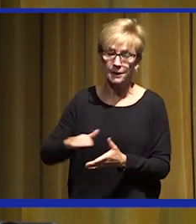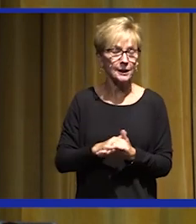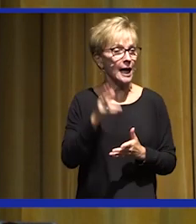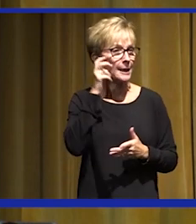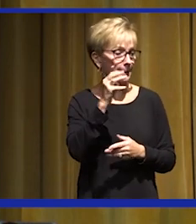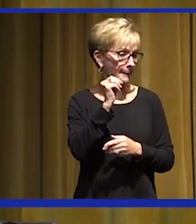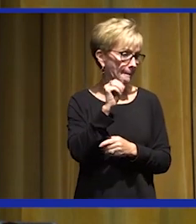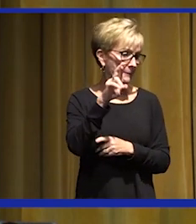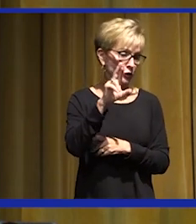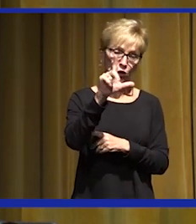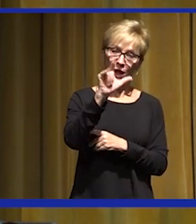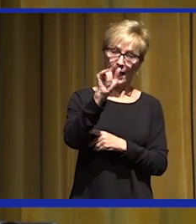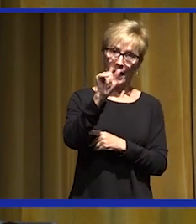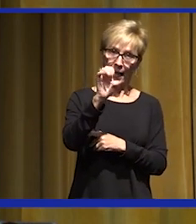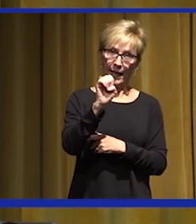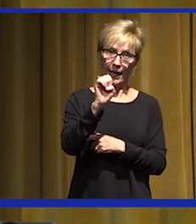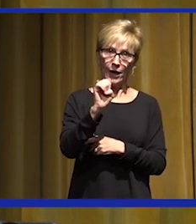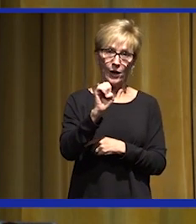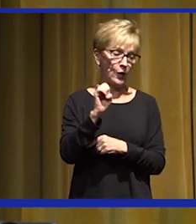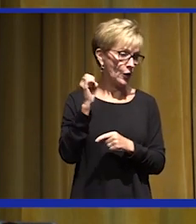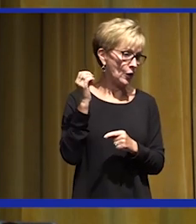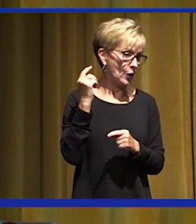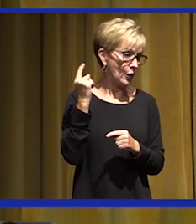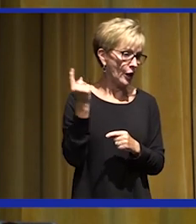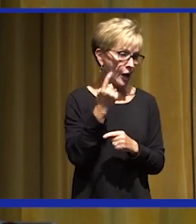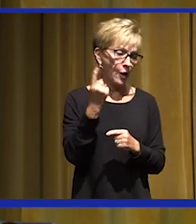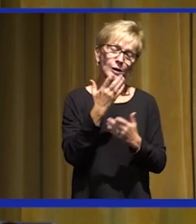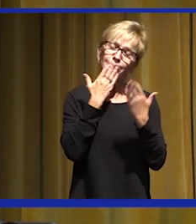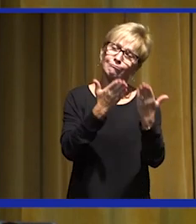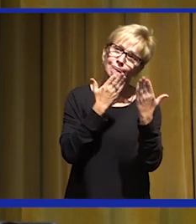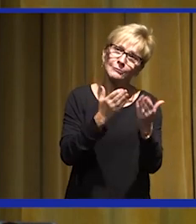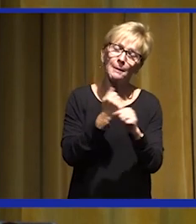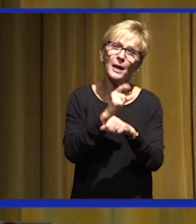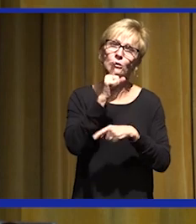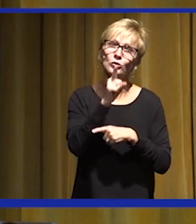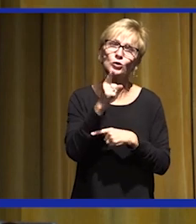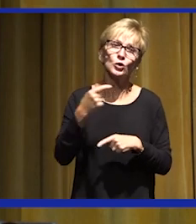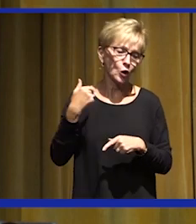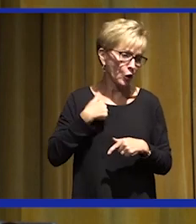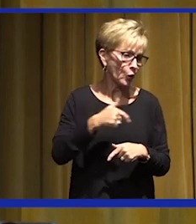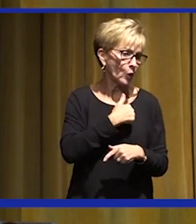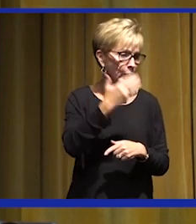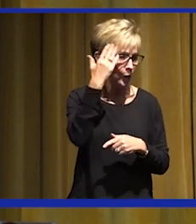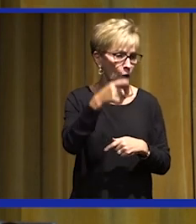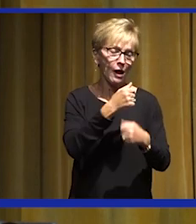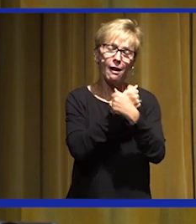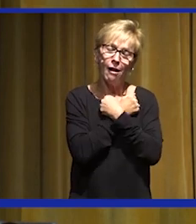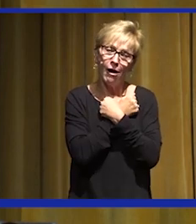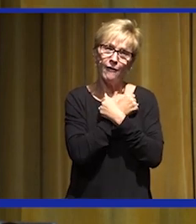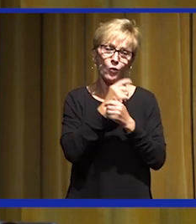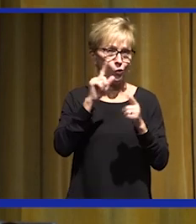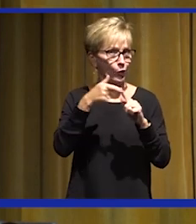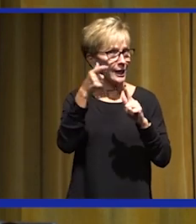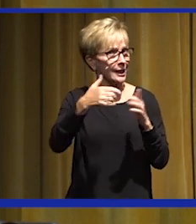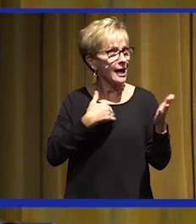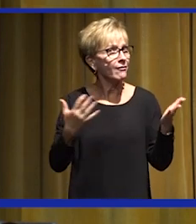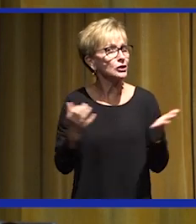to Mr. Little, never forgetting to show us his gratitude and making sure we knew we were loved whenever he had the